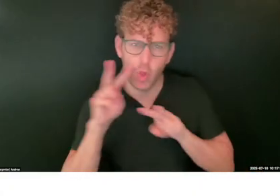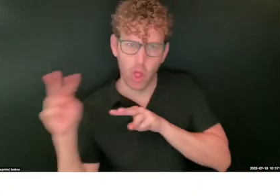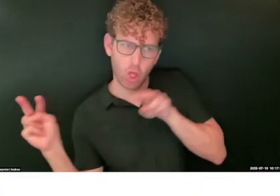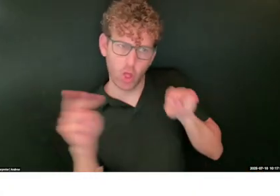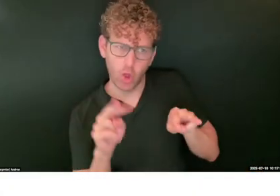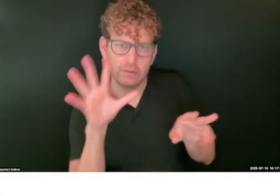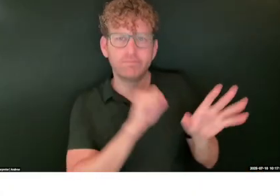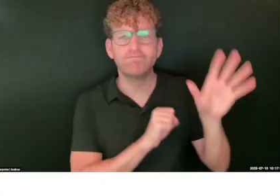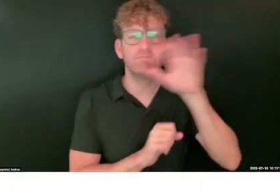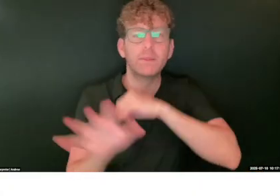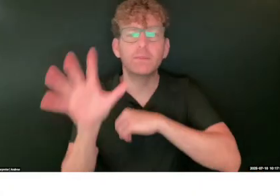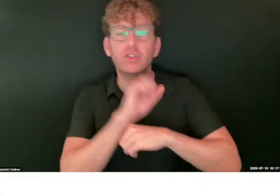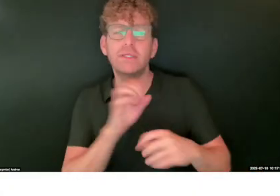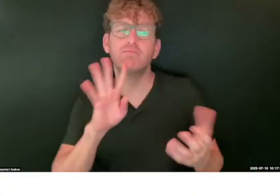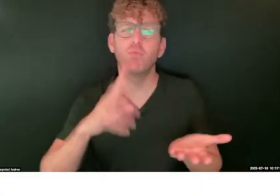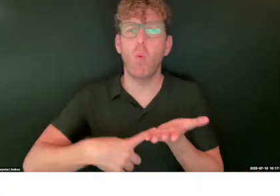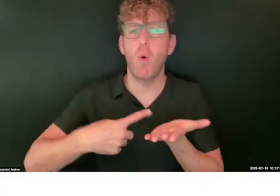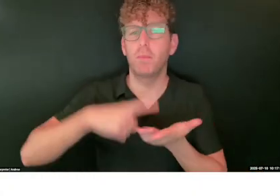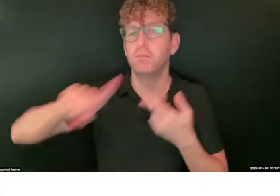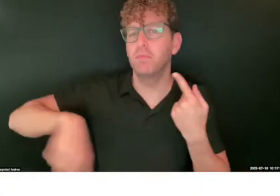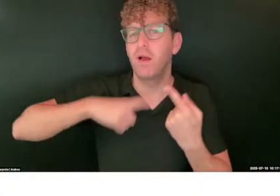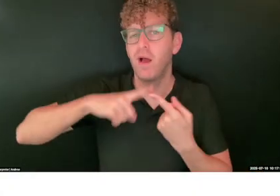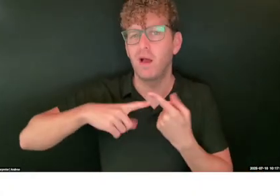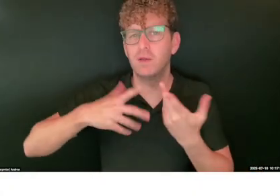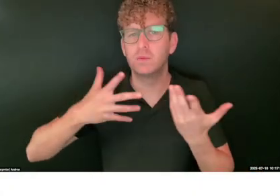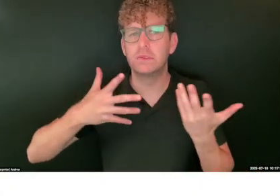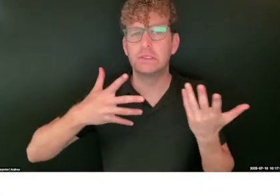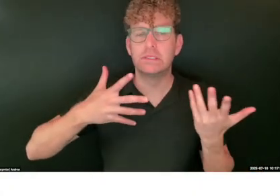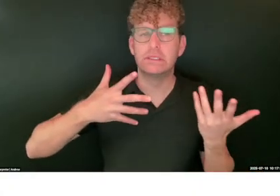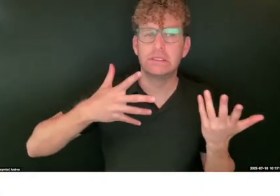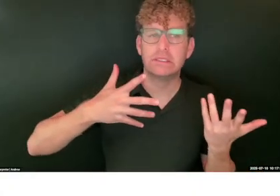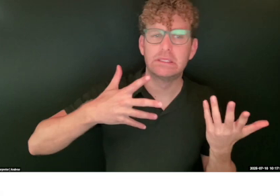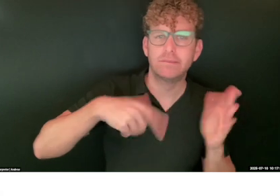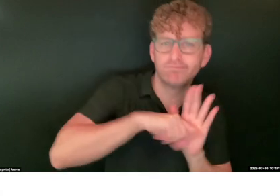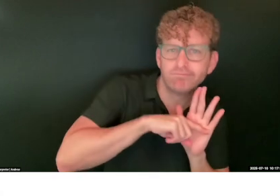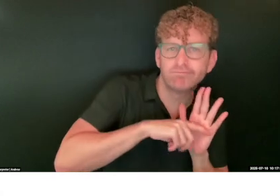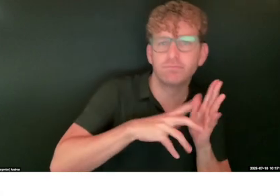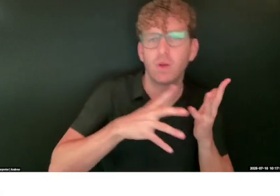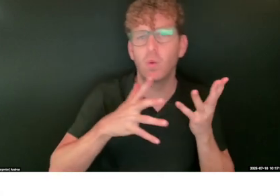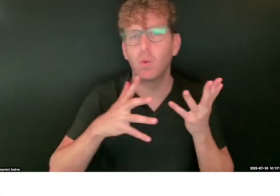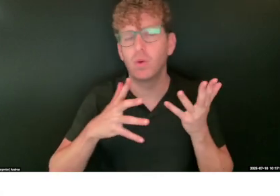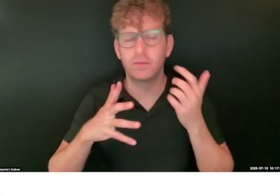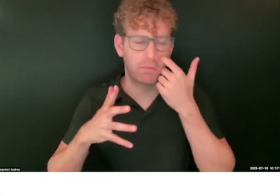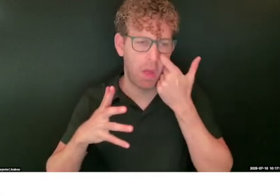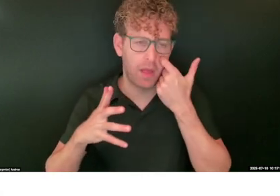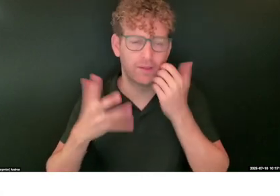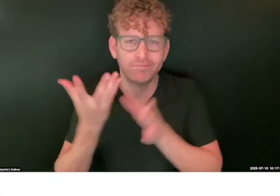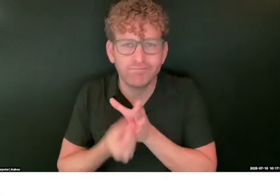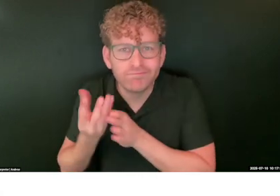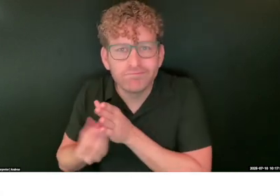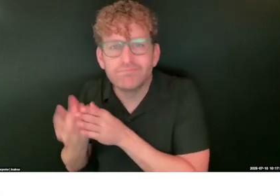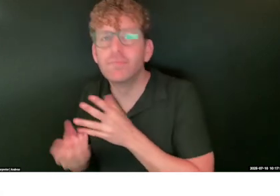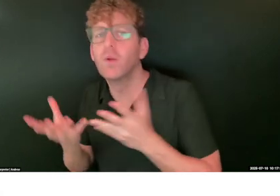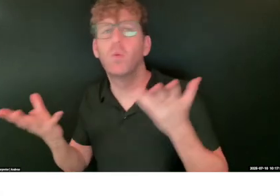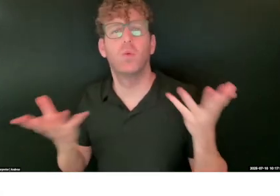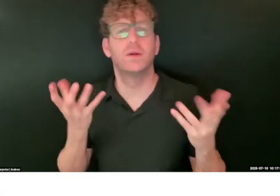the drawbacks or shortcomings therein. We'll talk about the results, and then if there are questions, we can, of course,